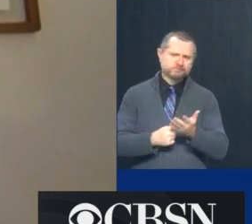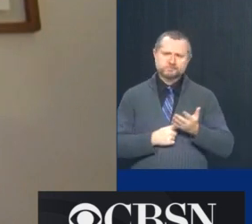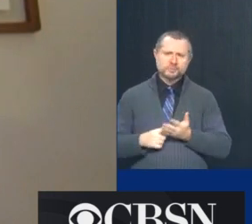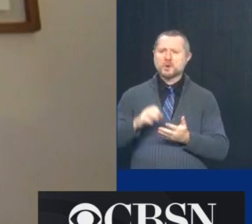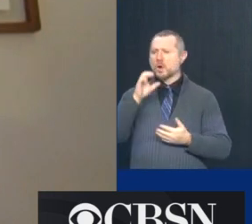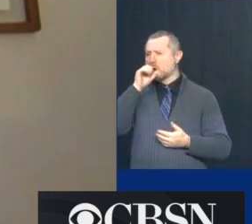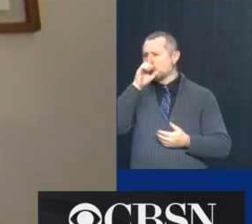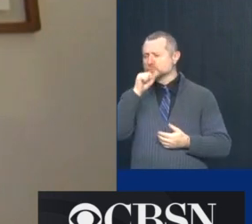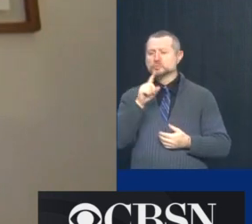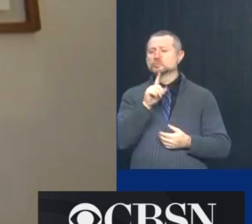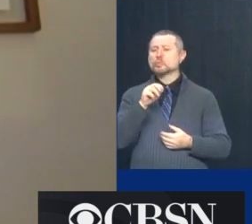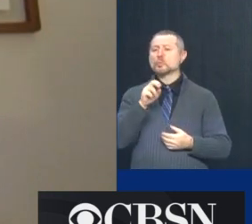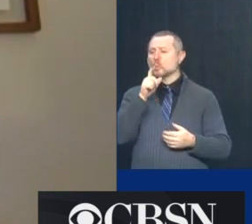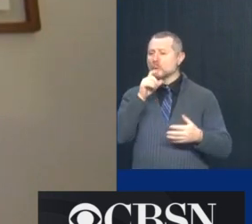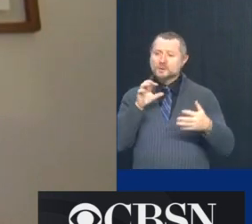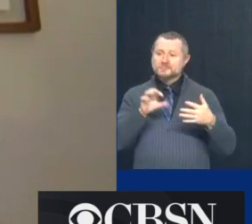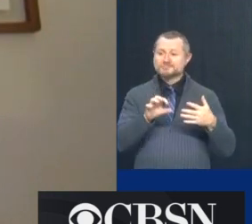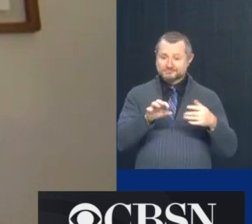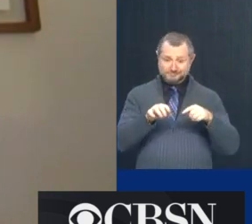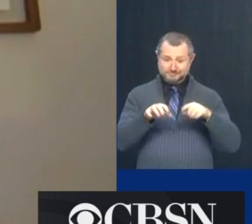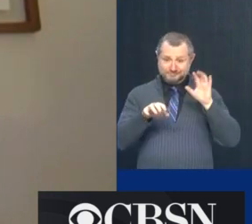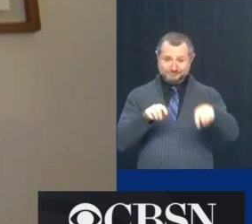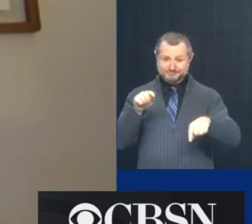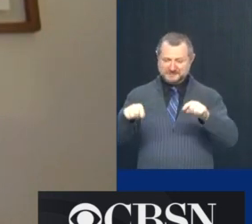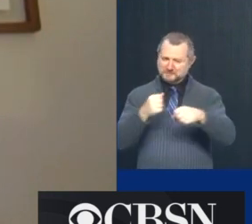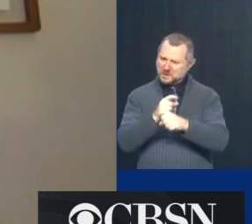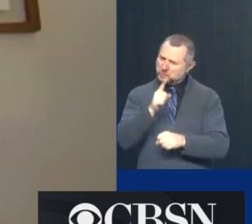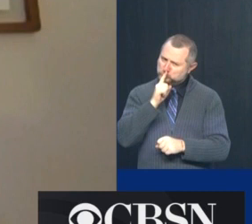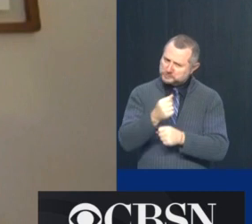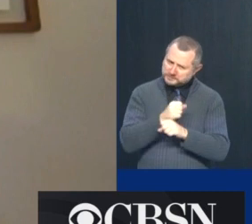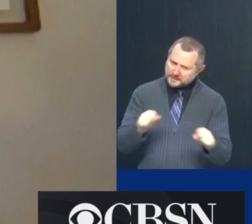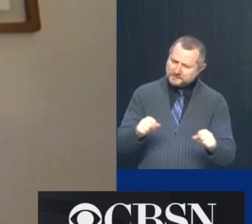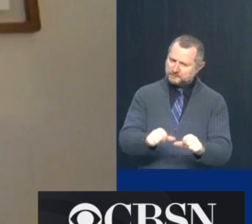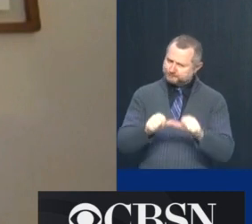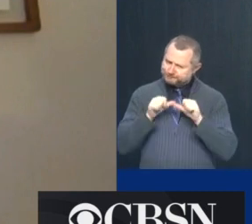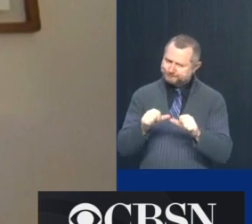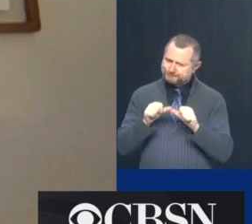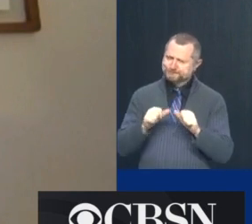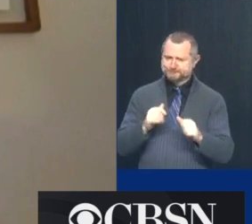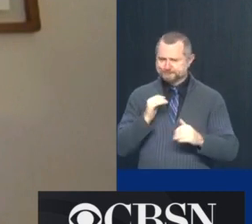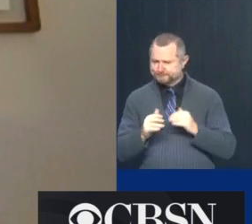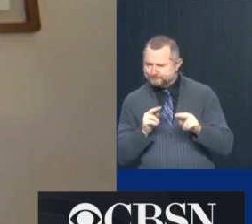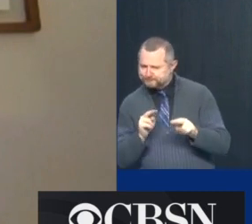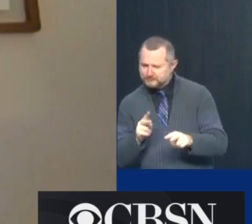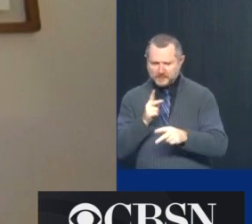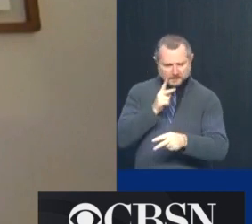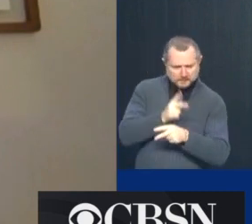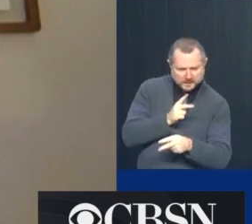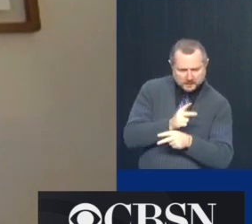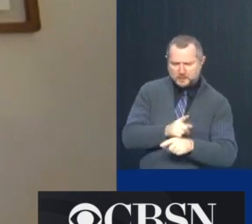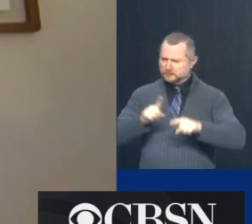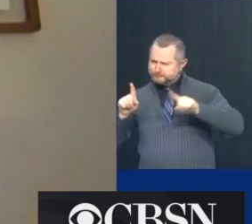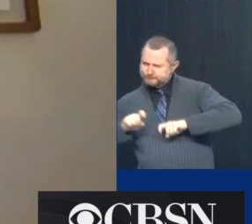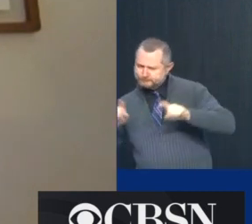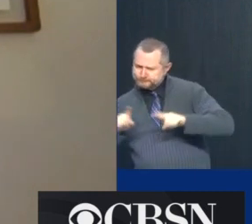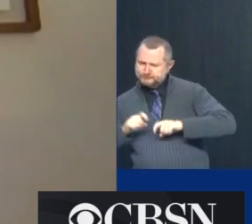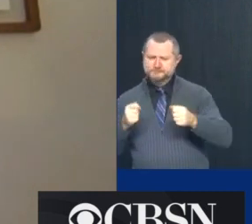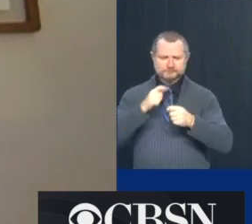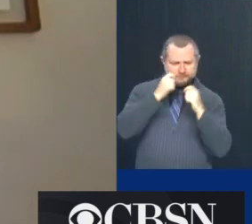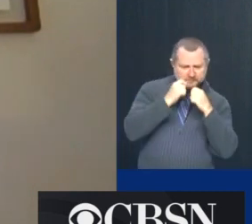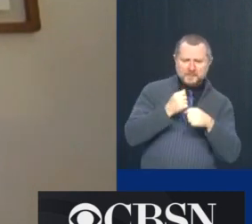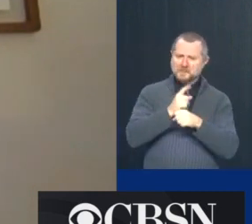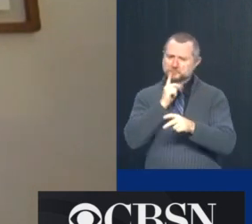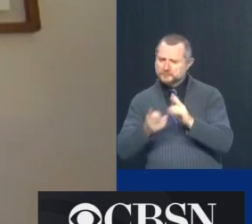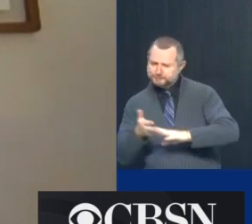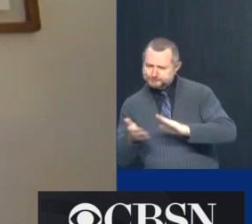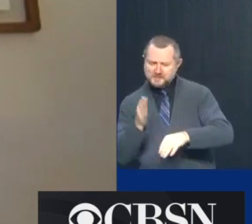safe way, a sustainable way, where we can still address the testing resources in other parts of the economy as well.